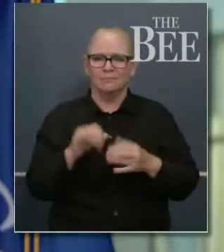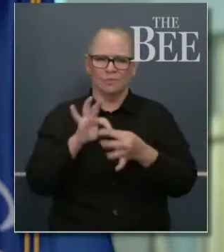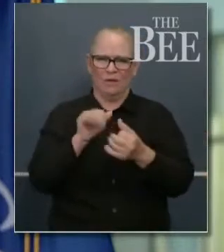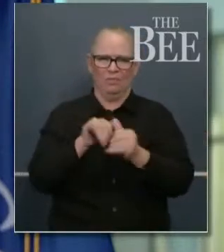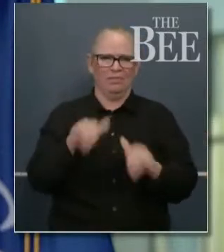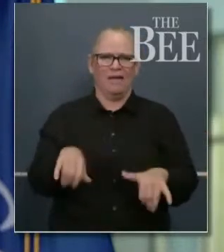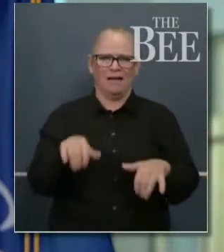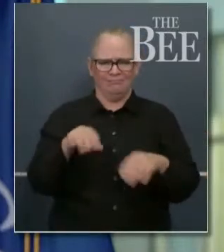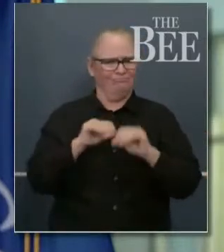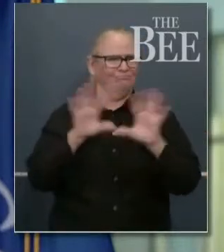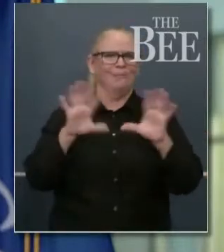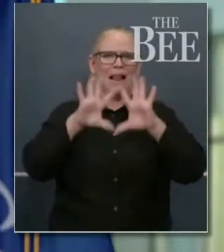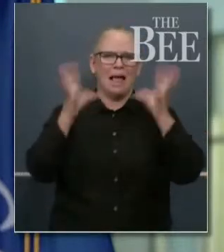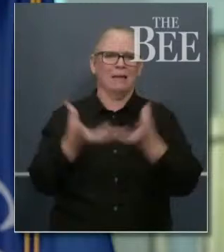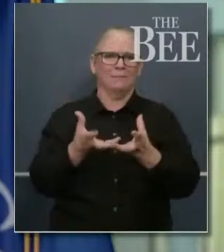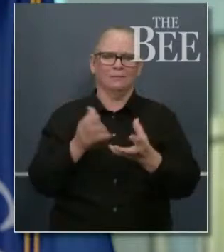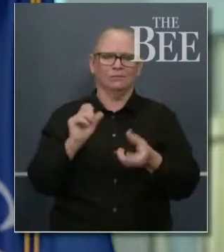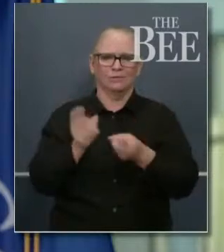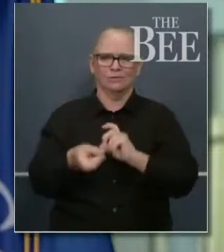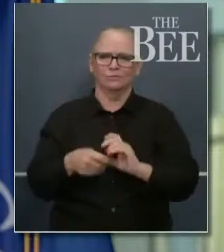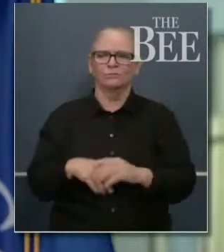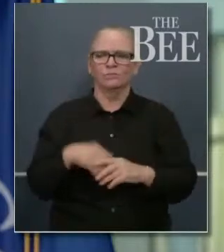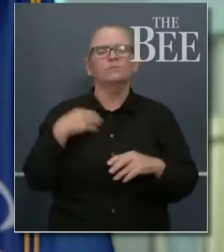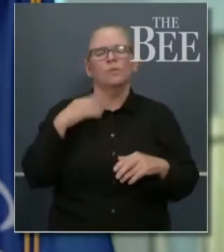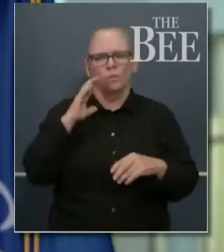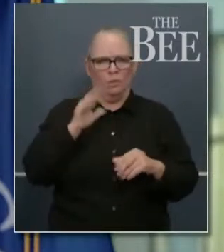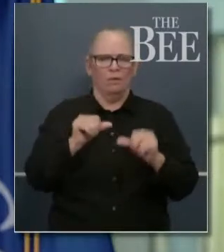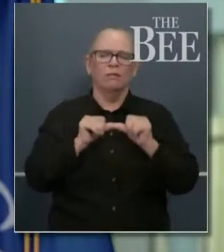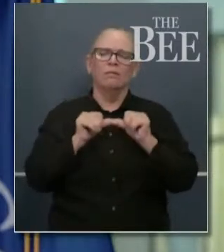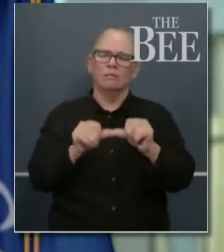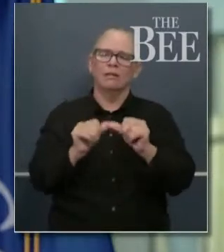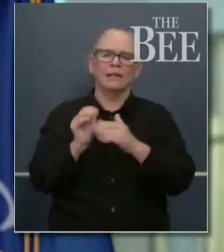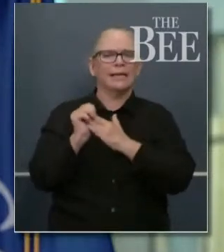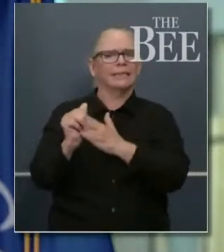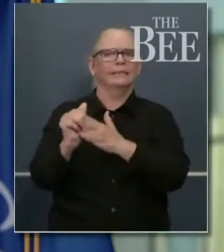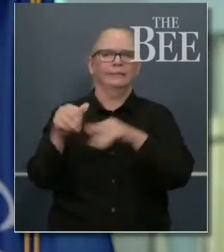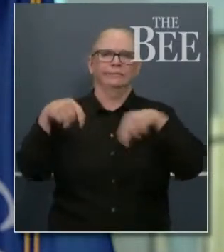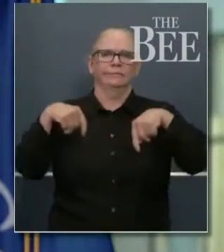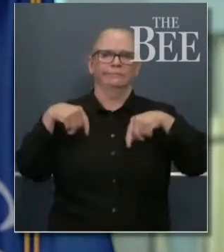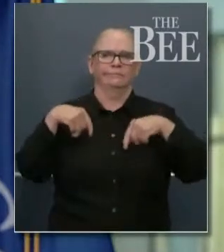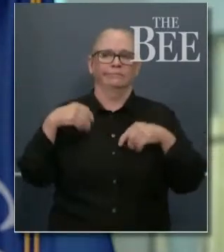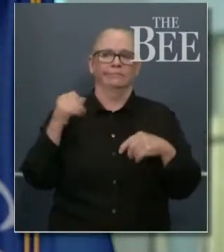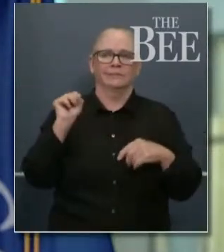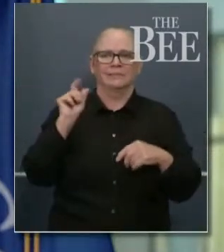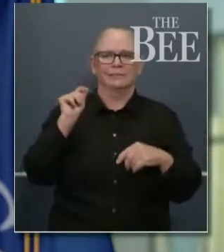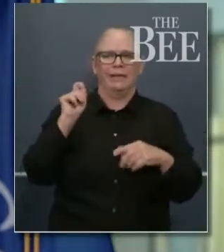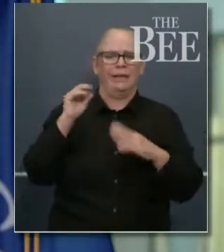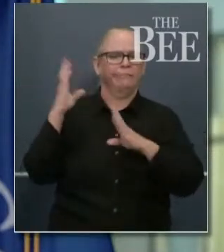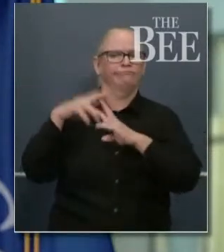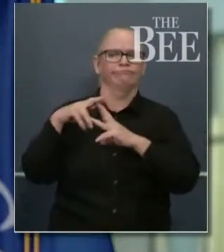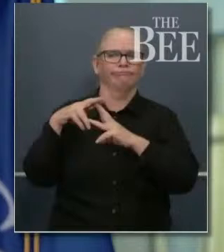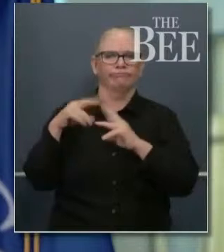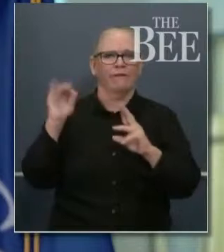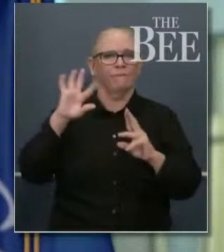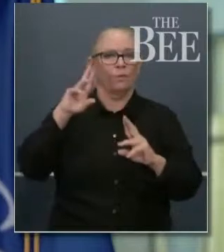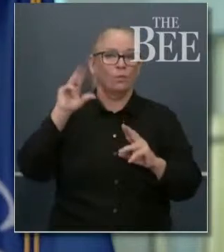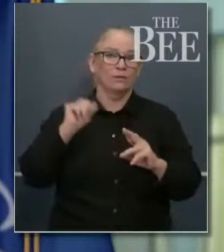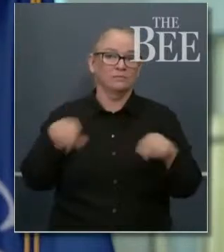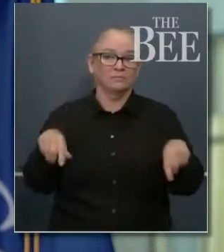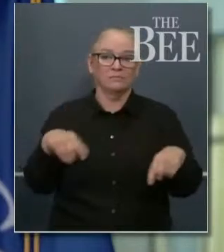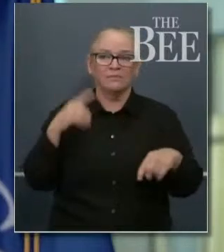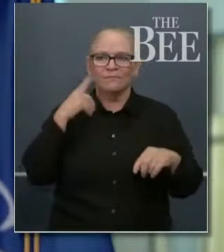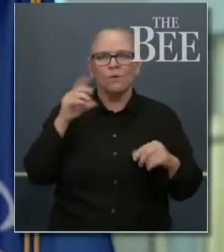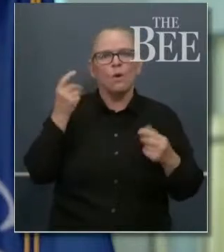assert ourselves as a state, leading the nation in low carbon green growth goals that I think need to be modified based